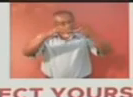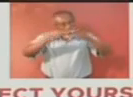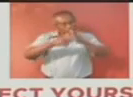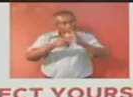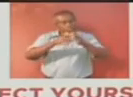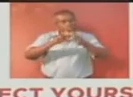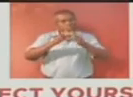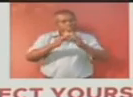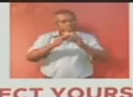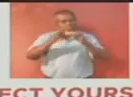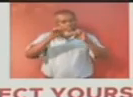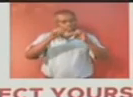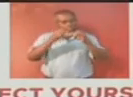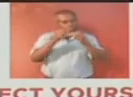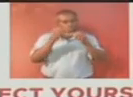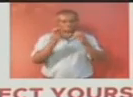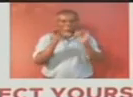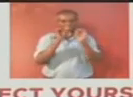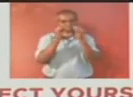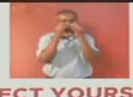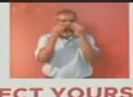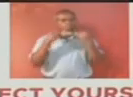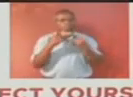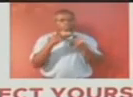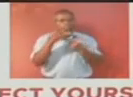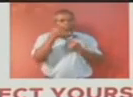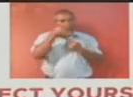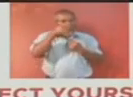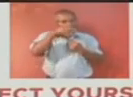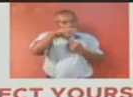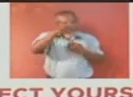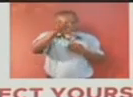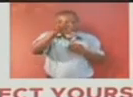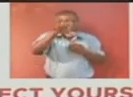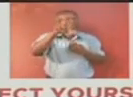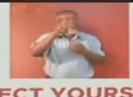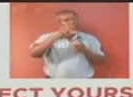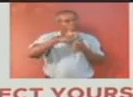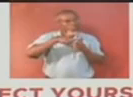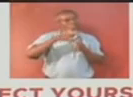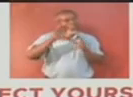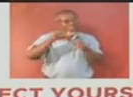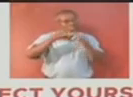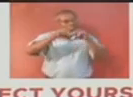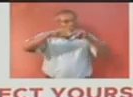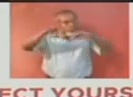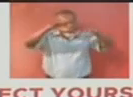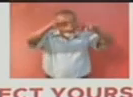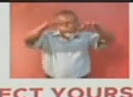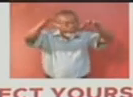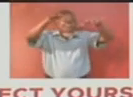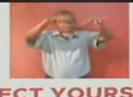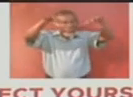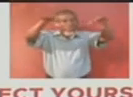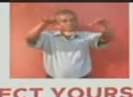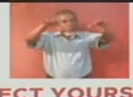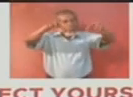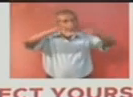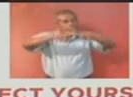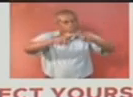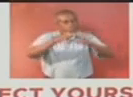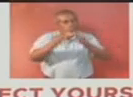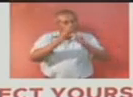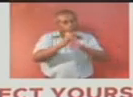tract, so that the mask wearing that has been made mandatory since August of 2020 is one of the factors that's going to help